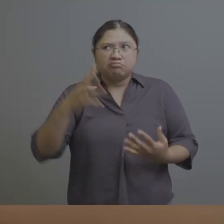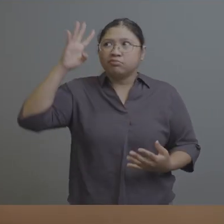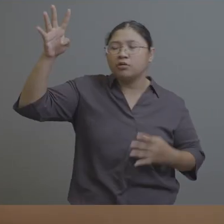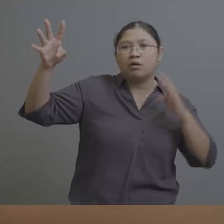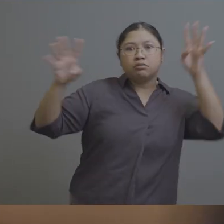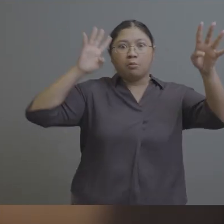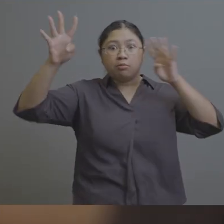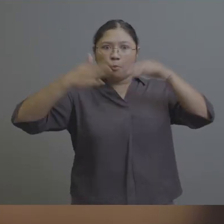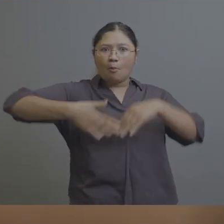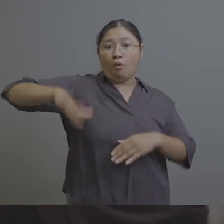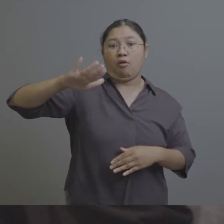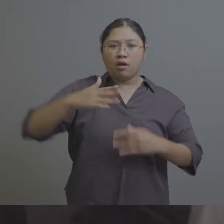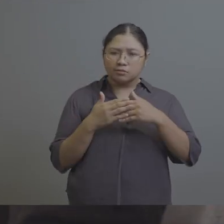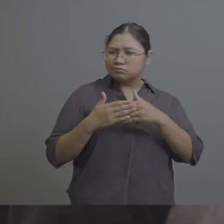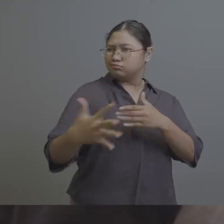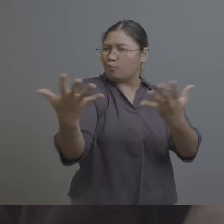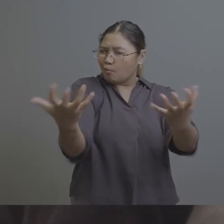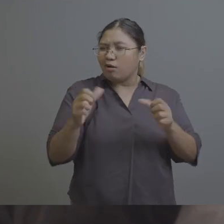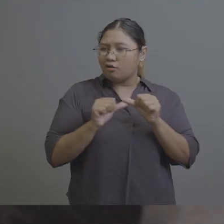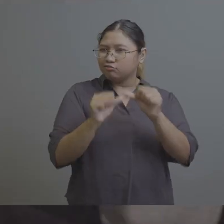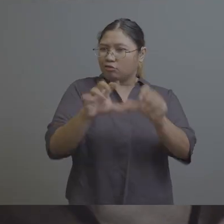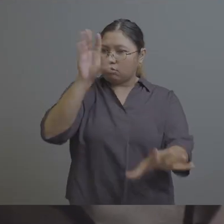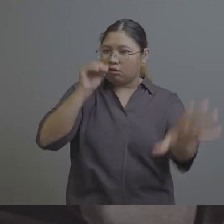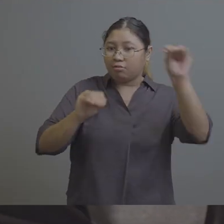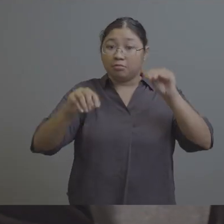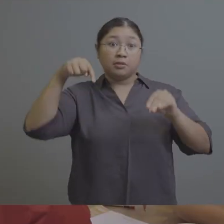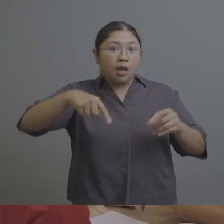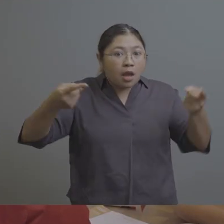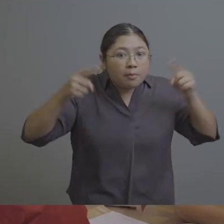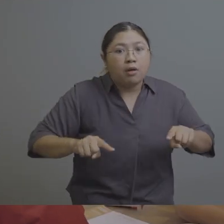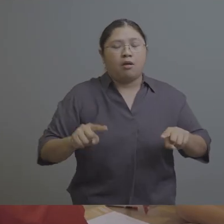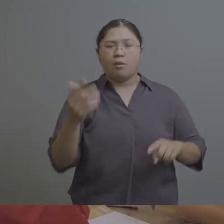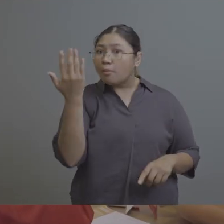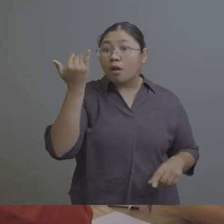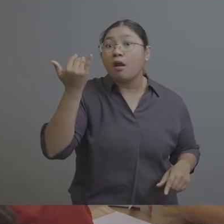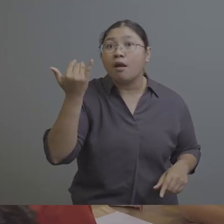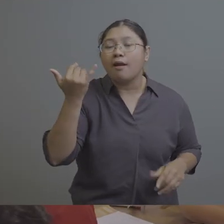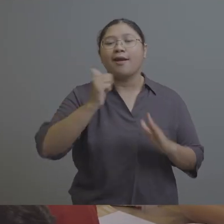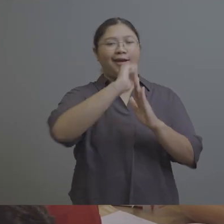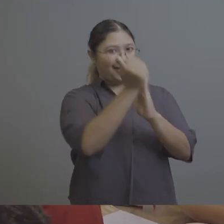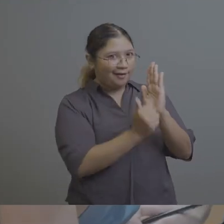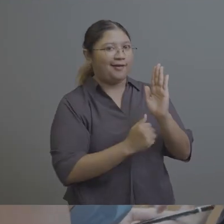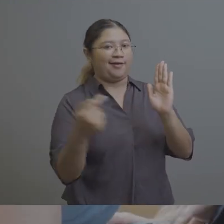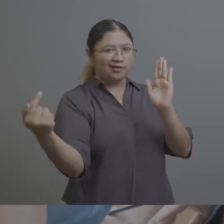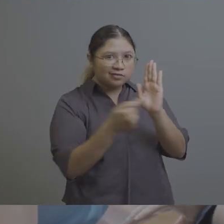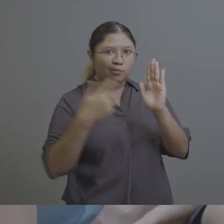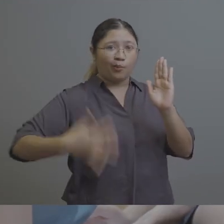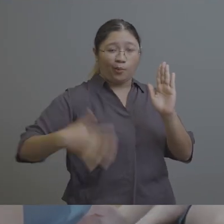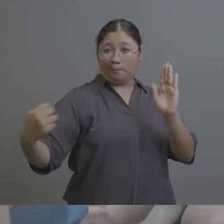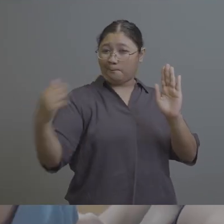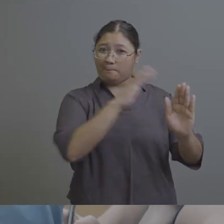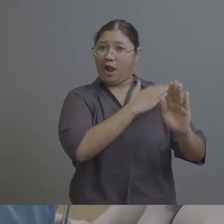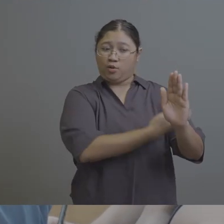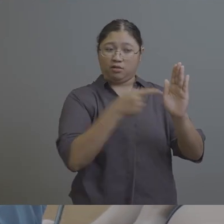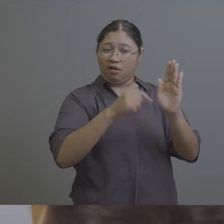see themselves in art, to share their voices, and to grow together as a vibrant community, planting the seeds